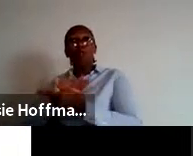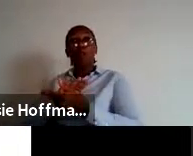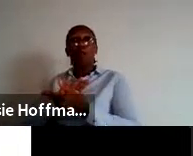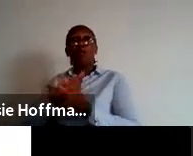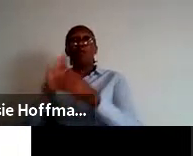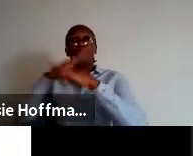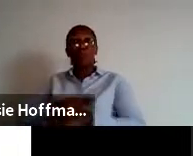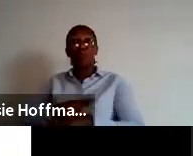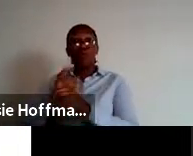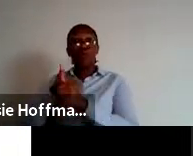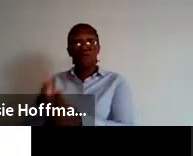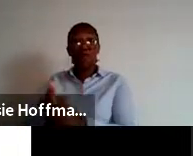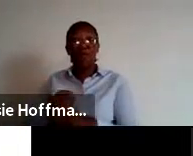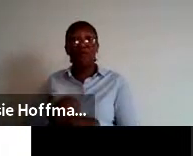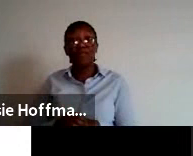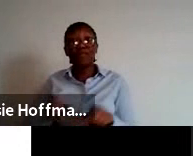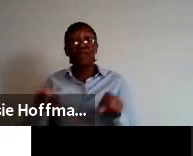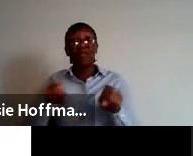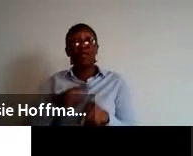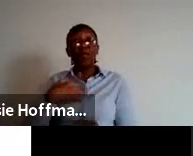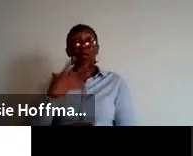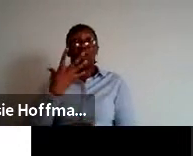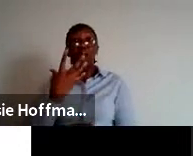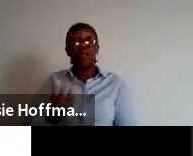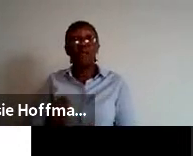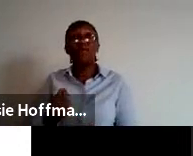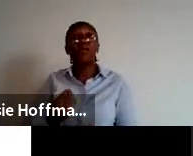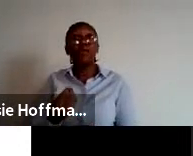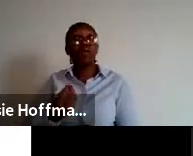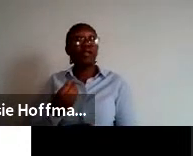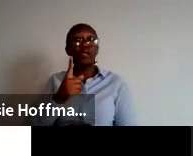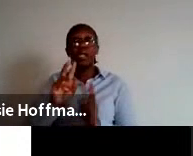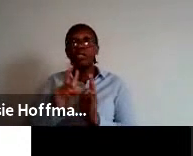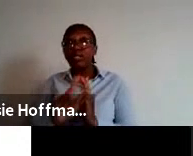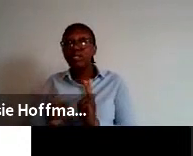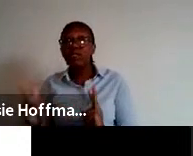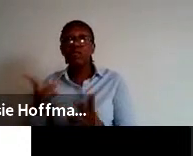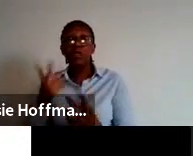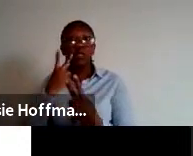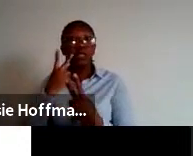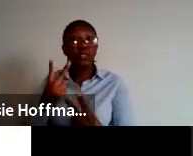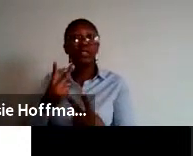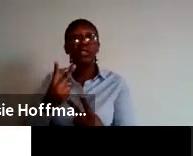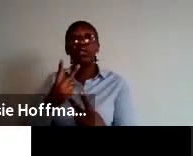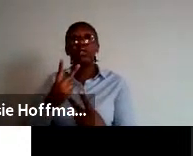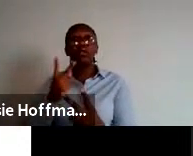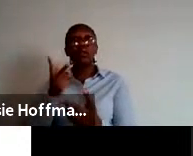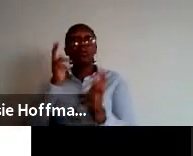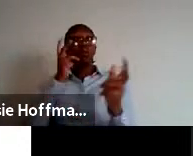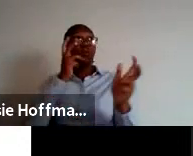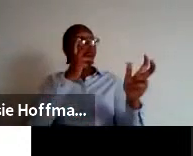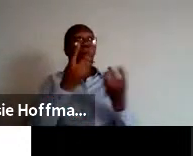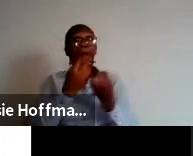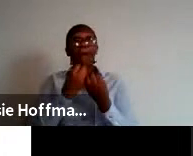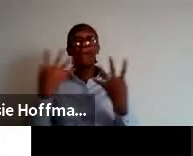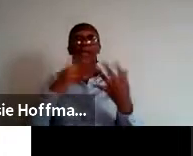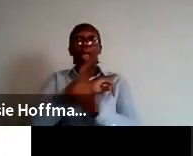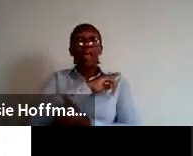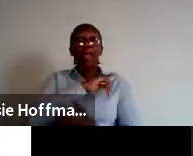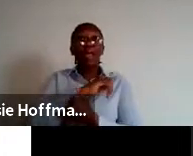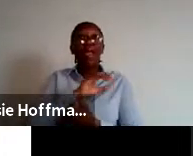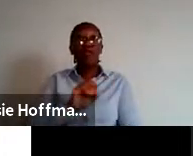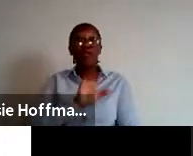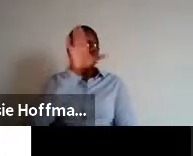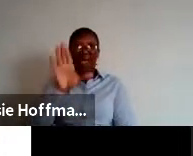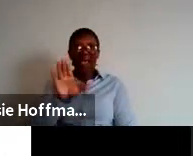Most of the archaeological objects and work of arts have been misplaced. They have been taken from many countries, Africa being one of